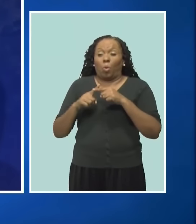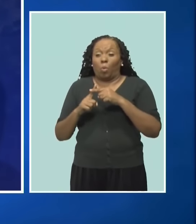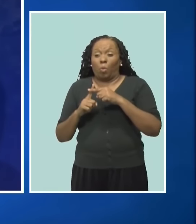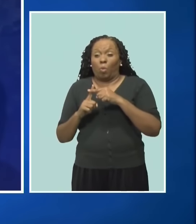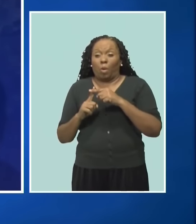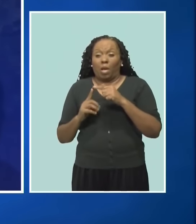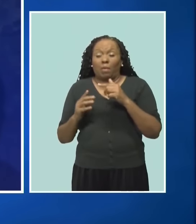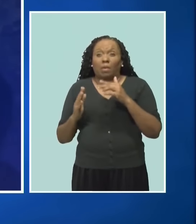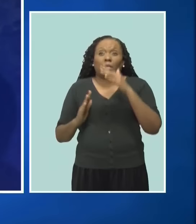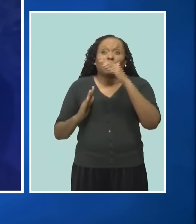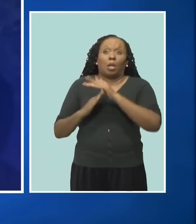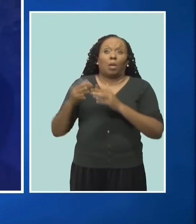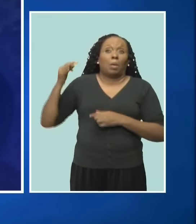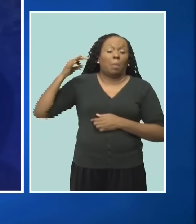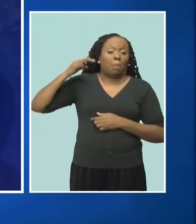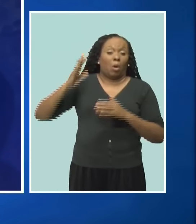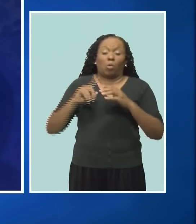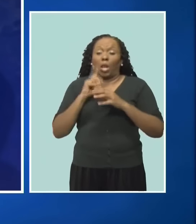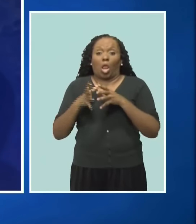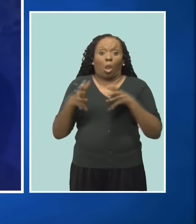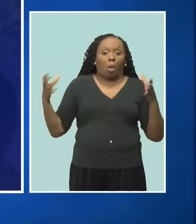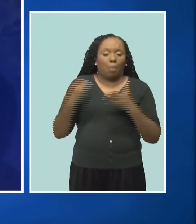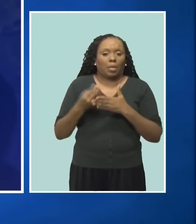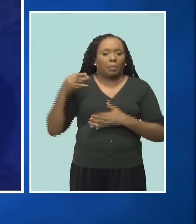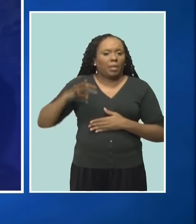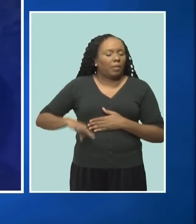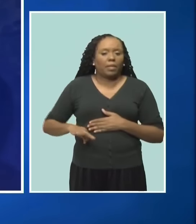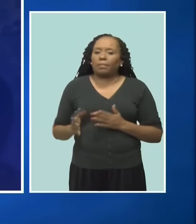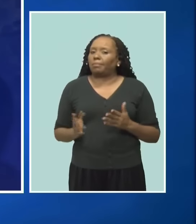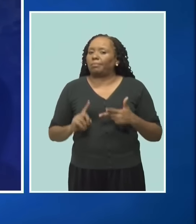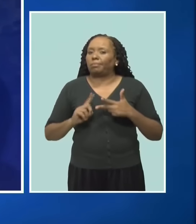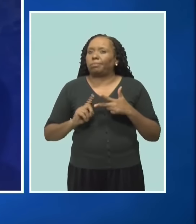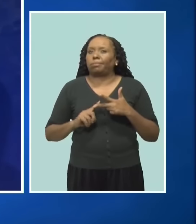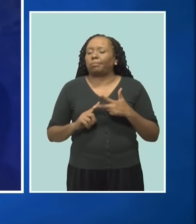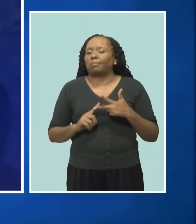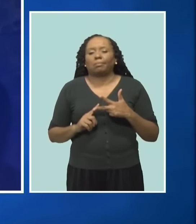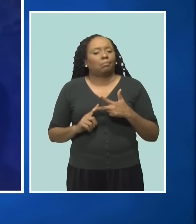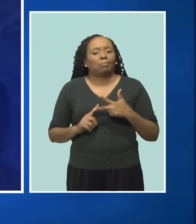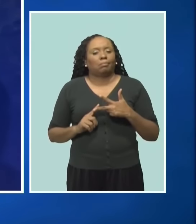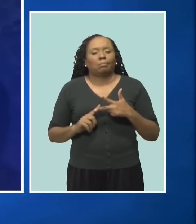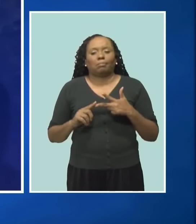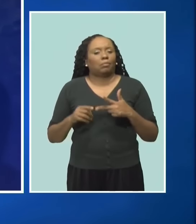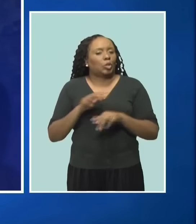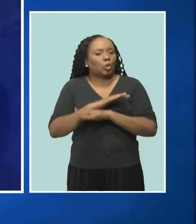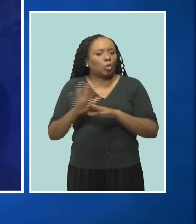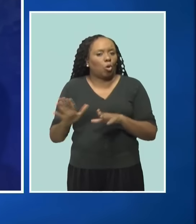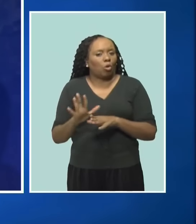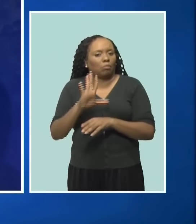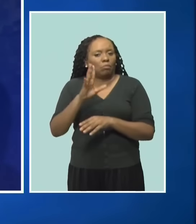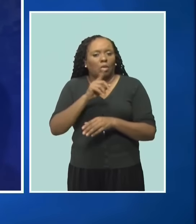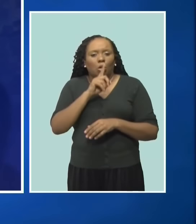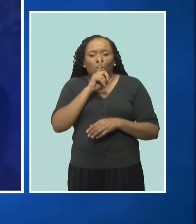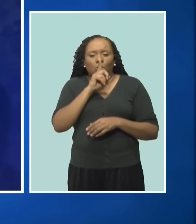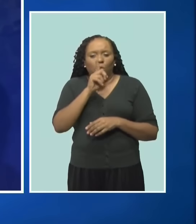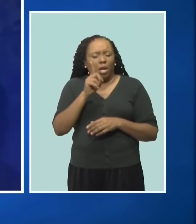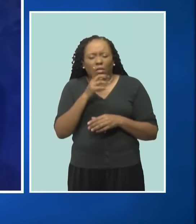returns, man, that's a really big duck. Okay? Avoid them. Apply heart to raise